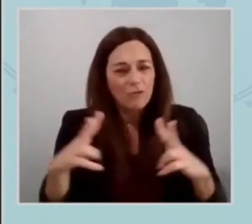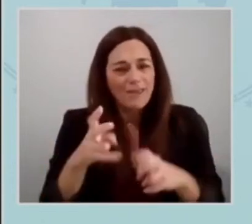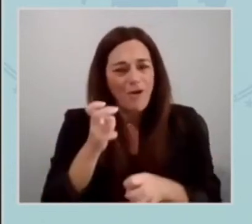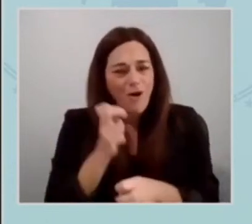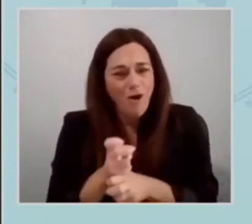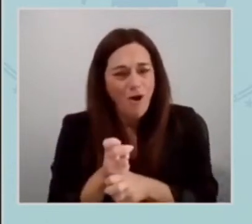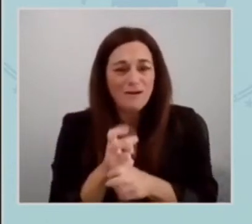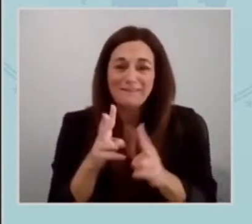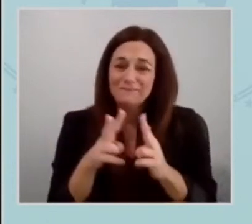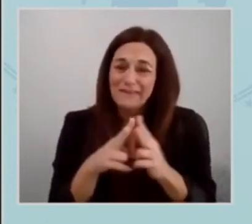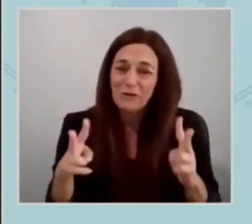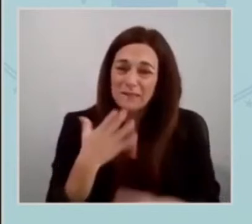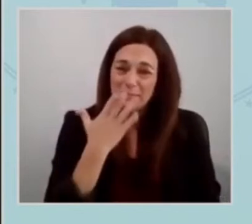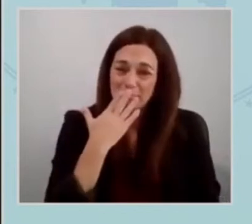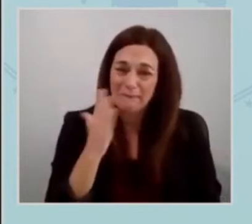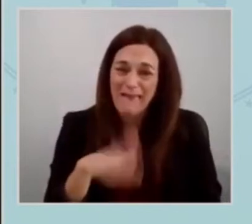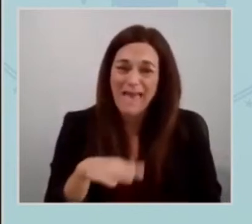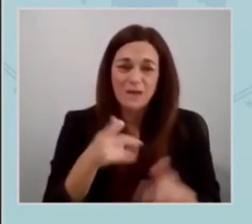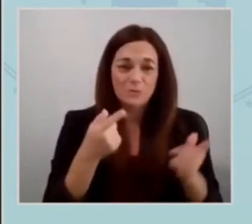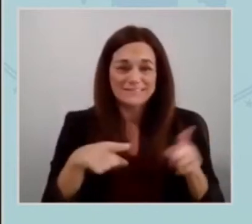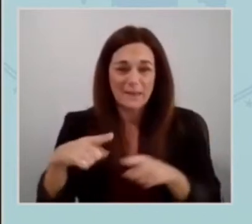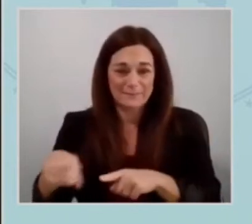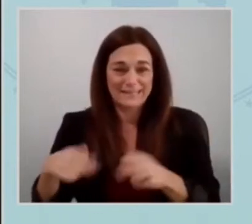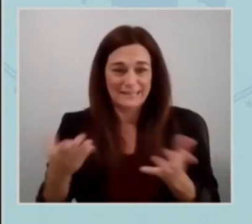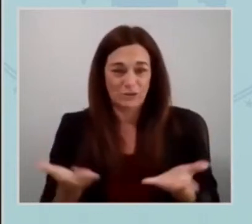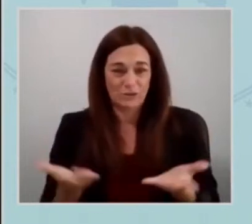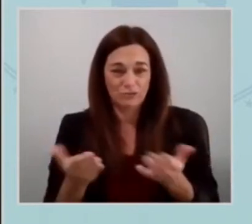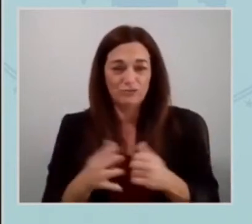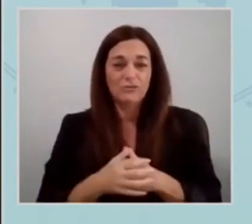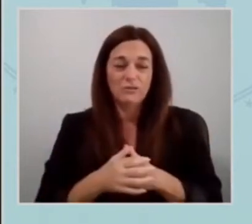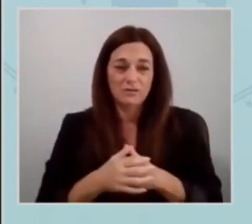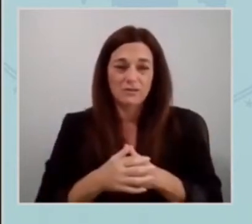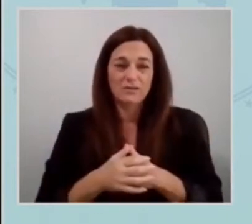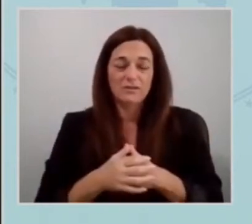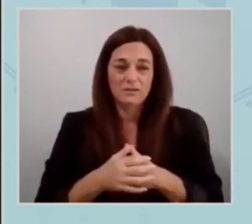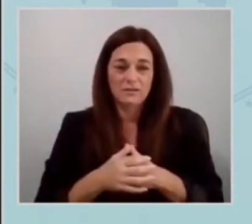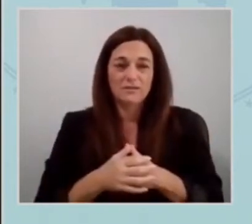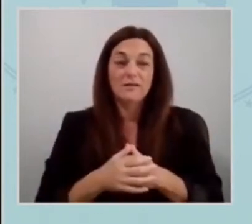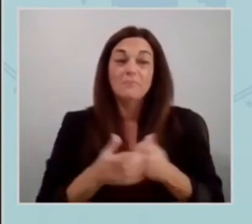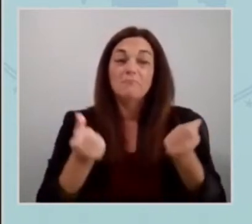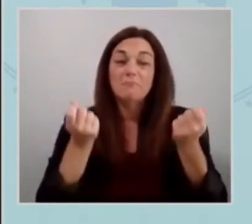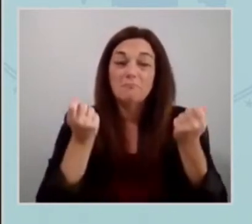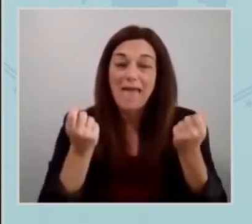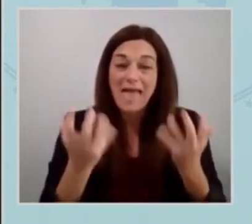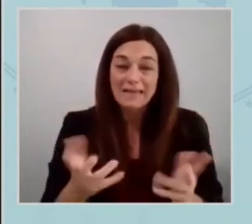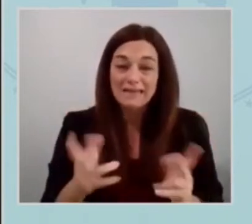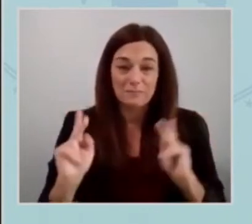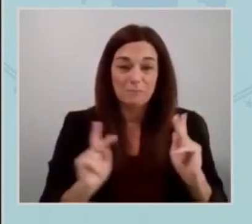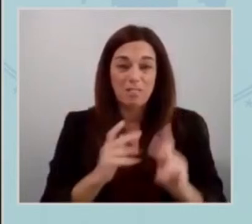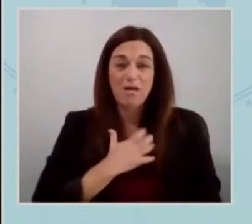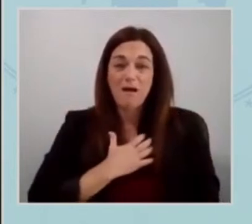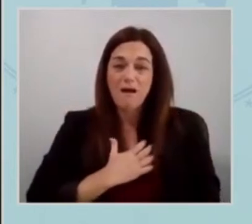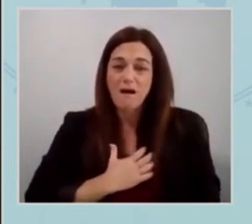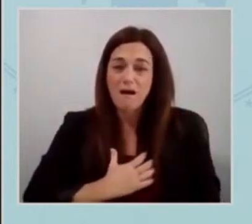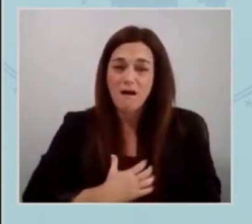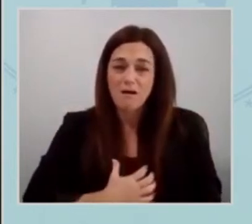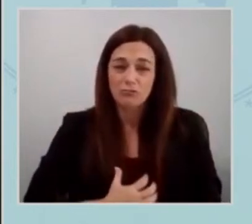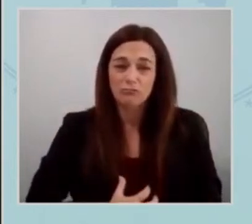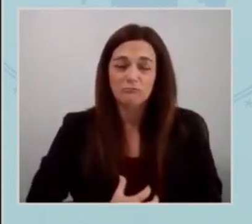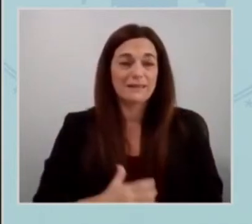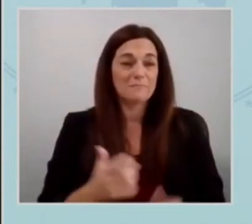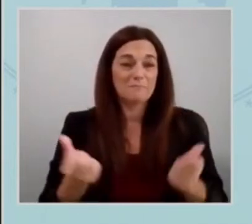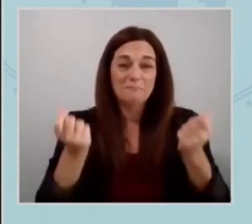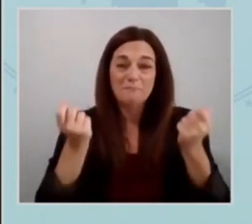It it's very hard and it's very bad what's happening here. A lot